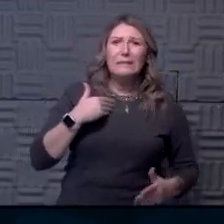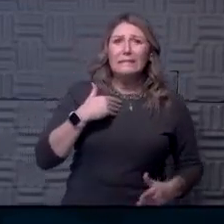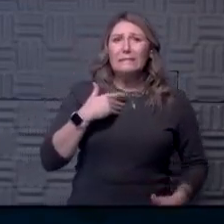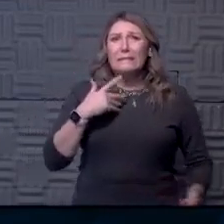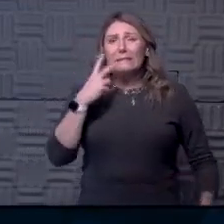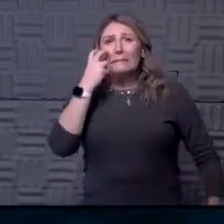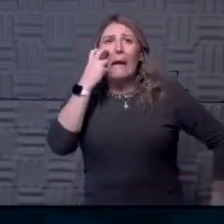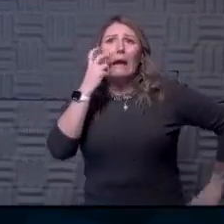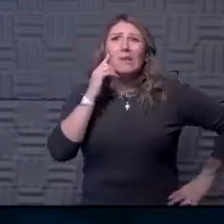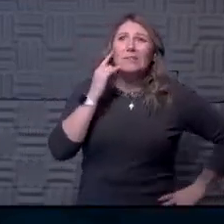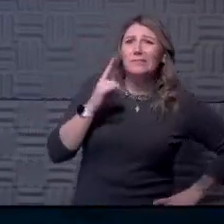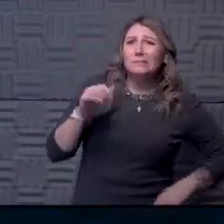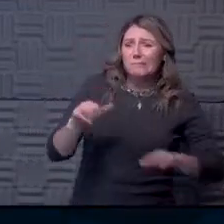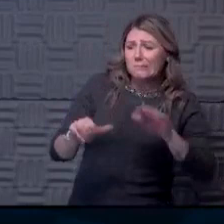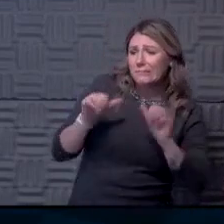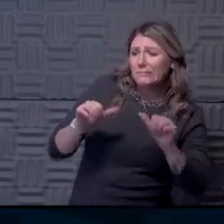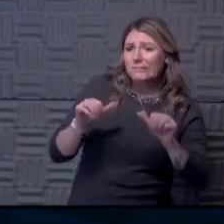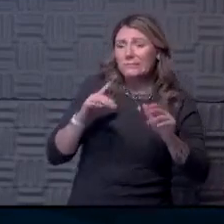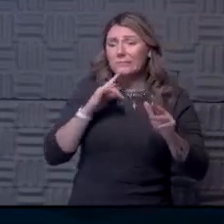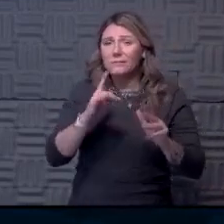lot of their own